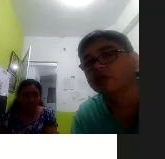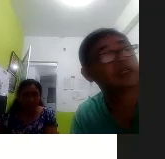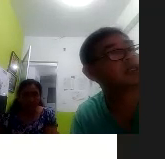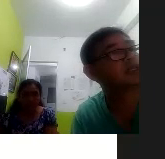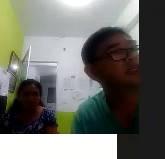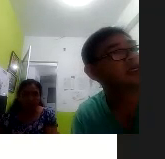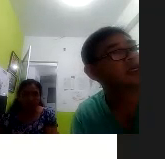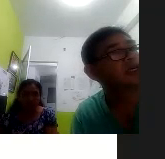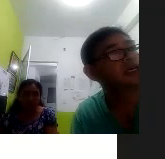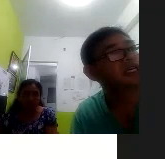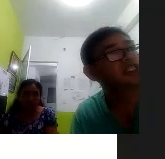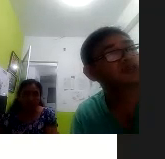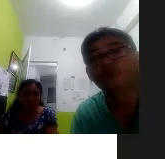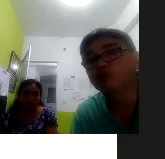In